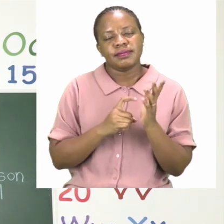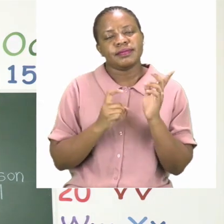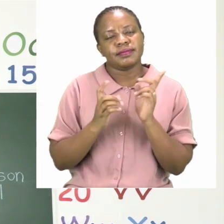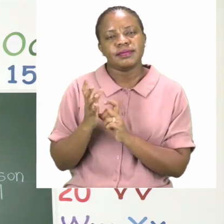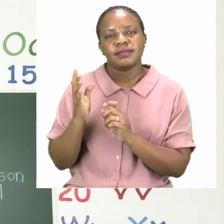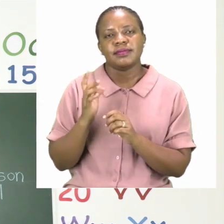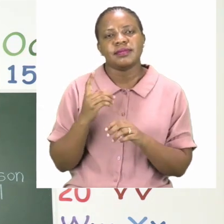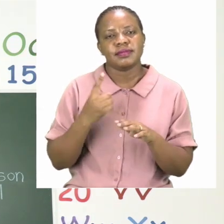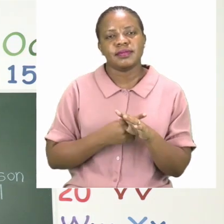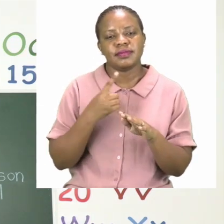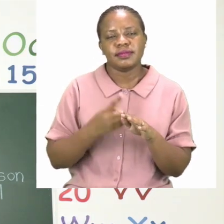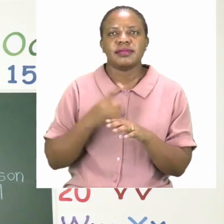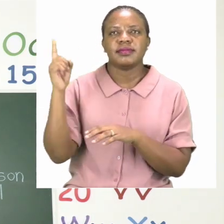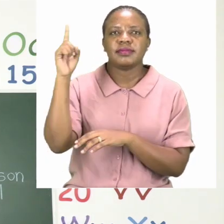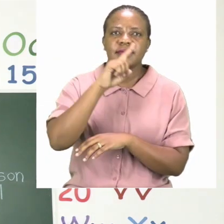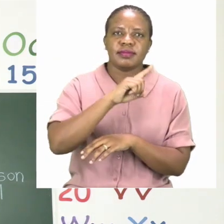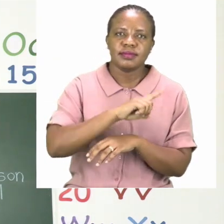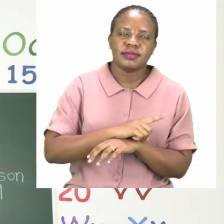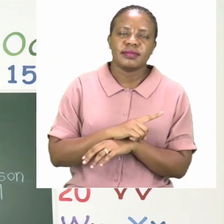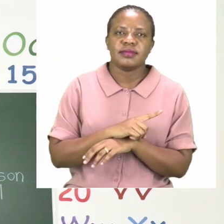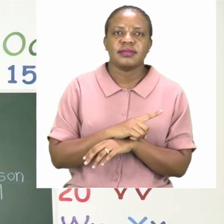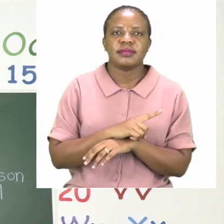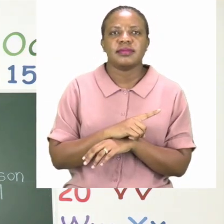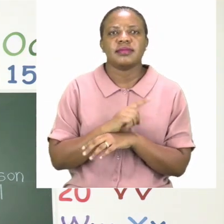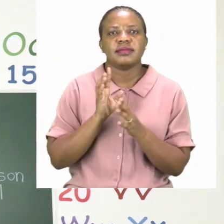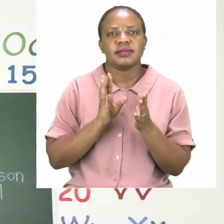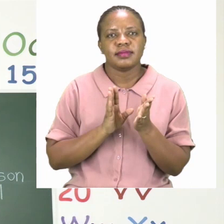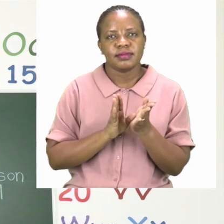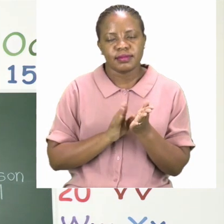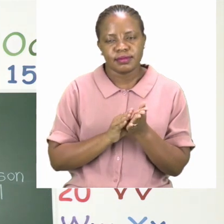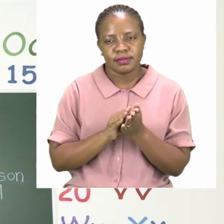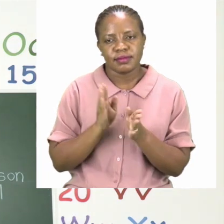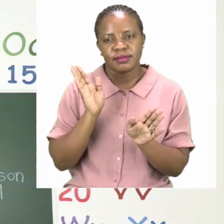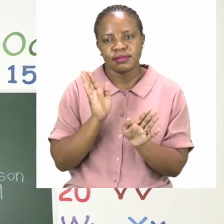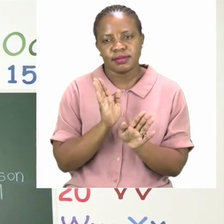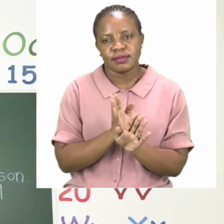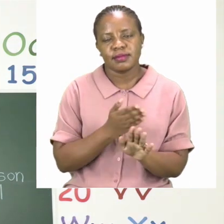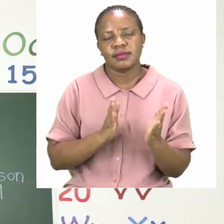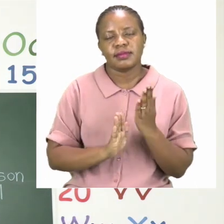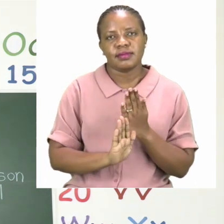Sanitize every day so the germs can stay